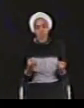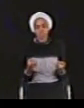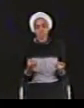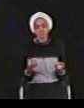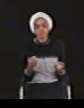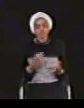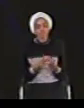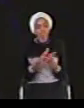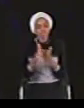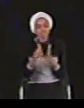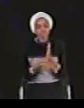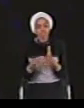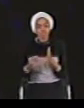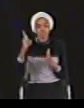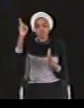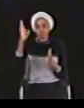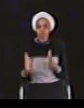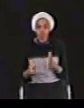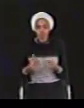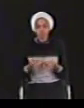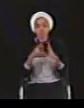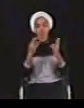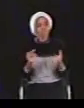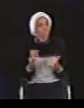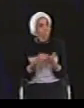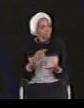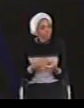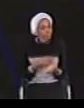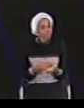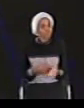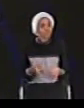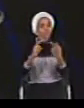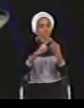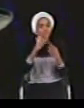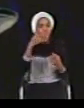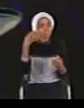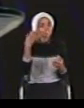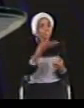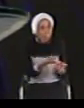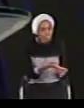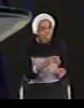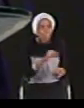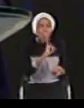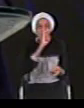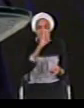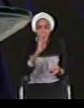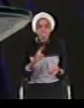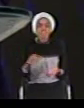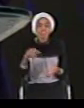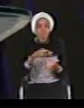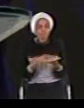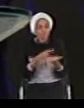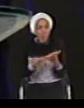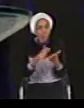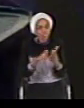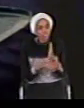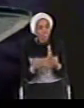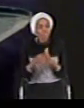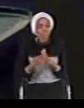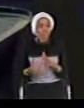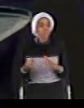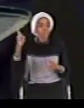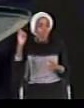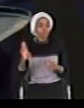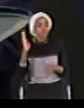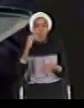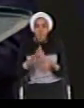That gospel comes to you. It is thereby the righteousness of God will be confirmed in your life